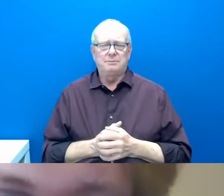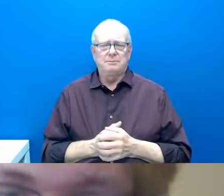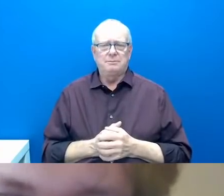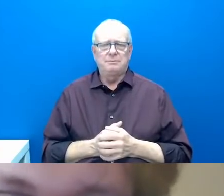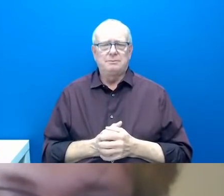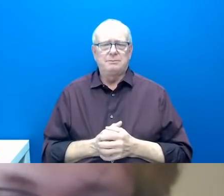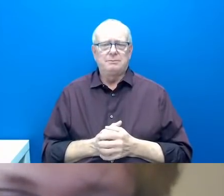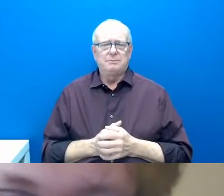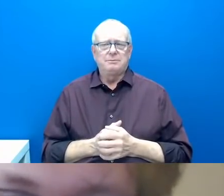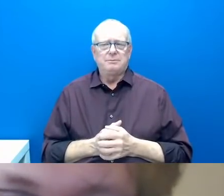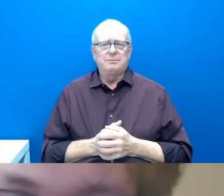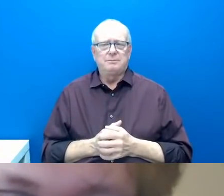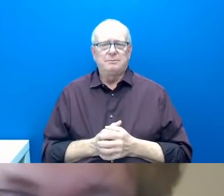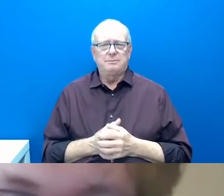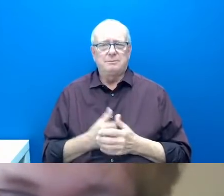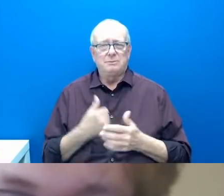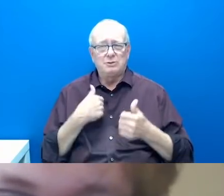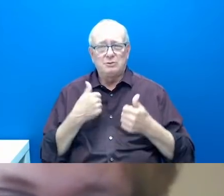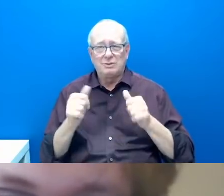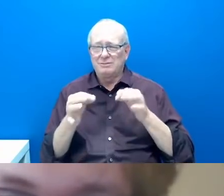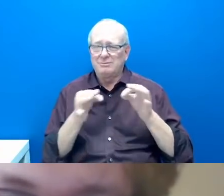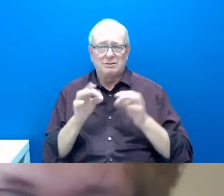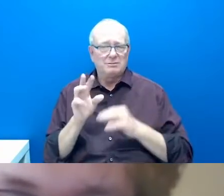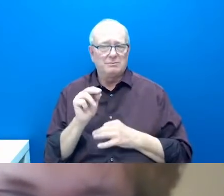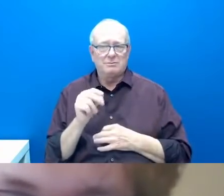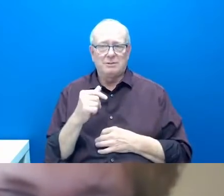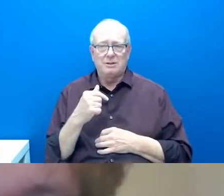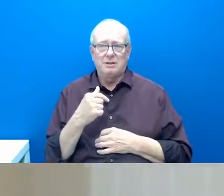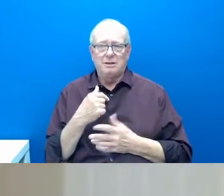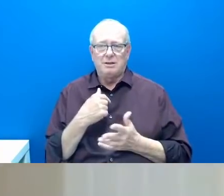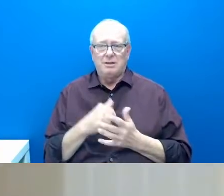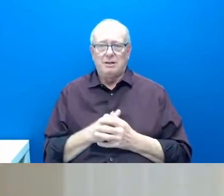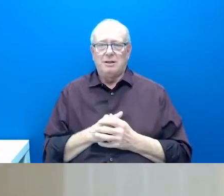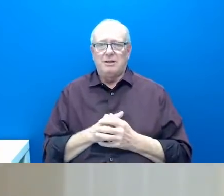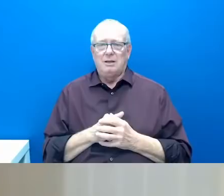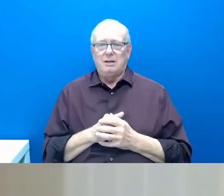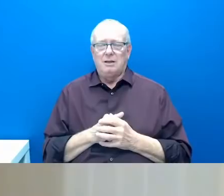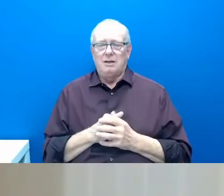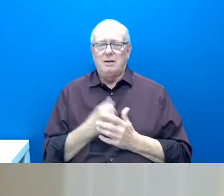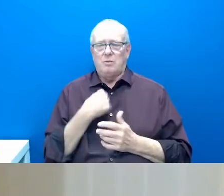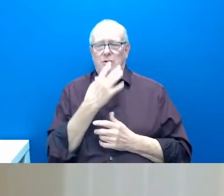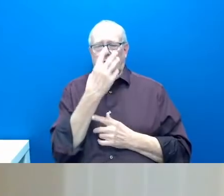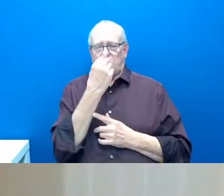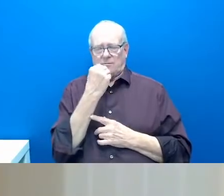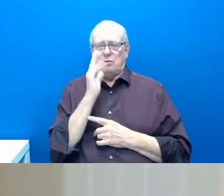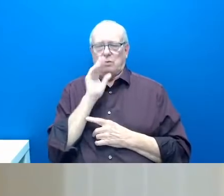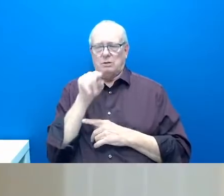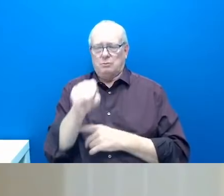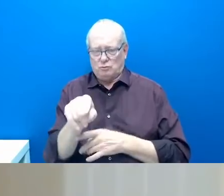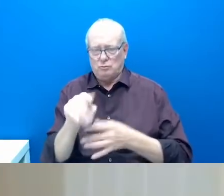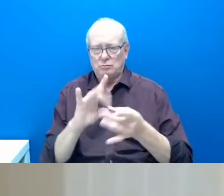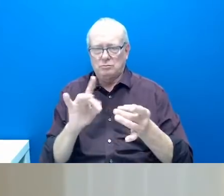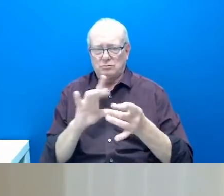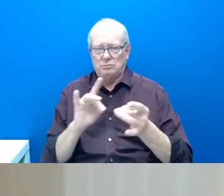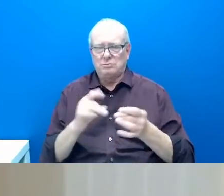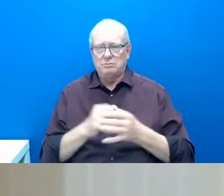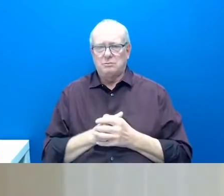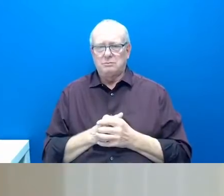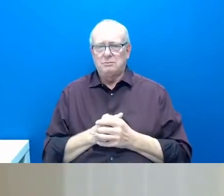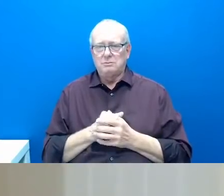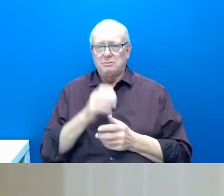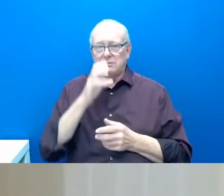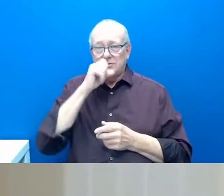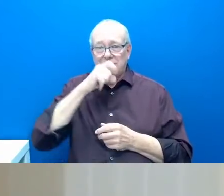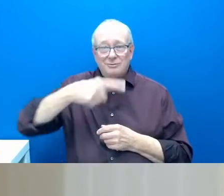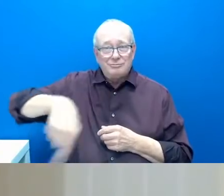Yeah, as opposed to me attempting that. Yes, I'll presume not everyone has heard my